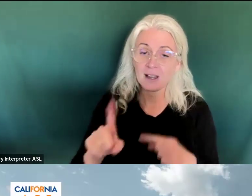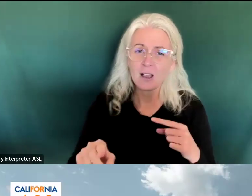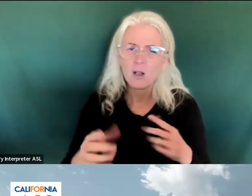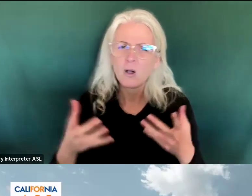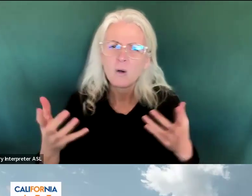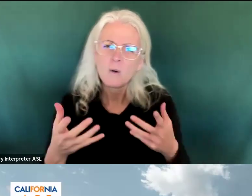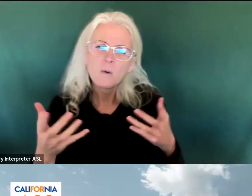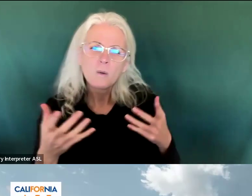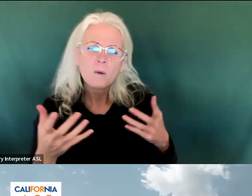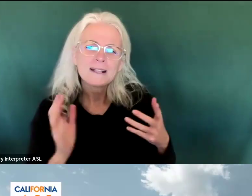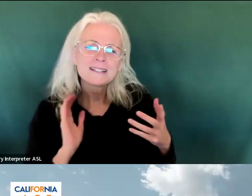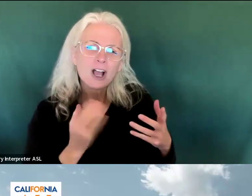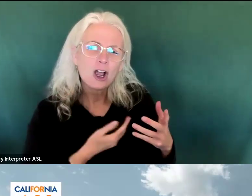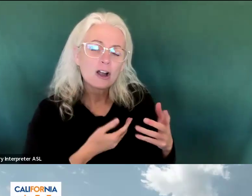tentative?